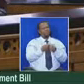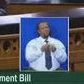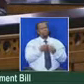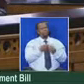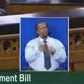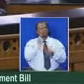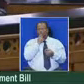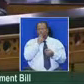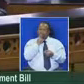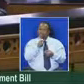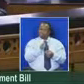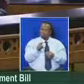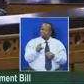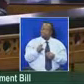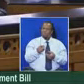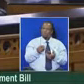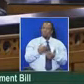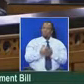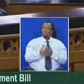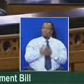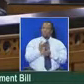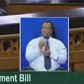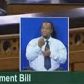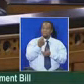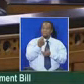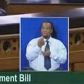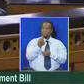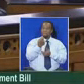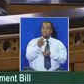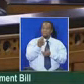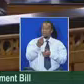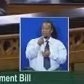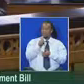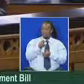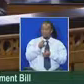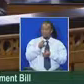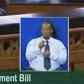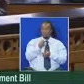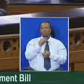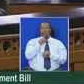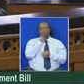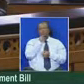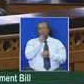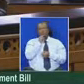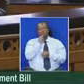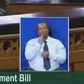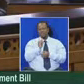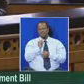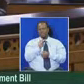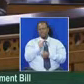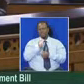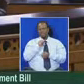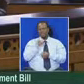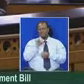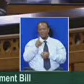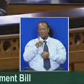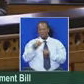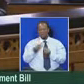where the tax is used for immorality and immorality. If the tax is in a certain area of the state,